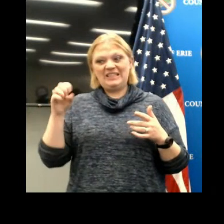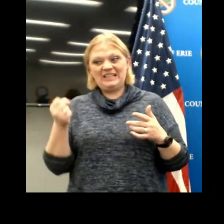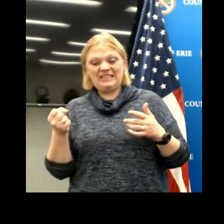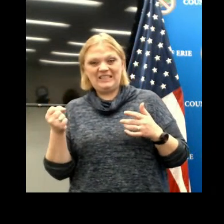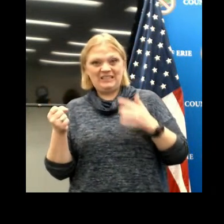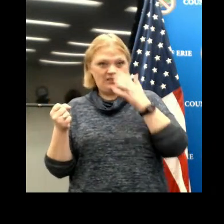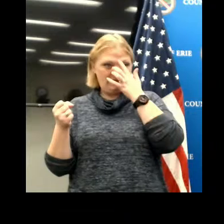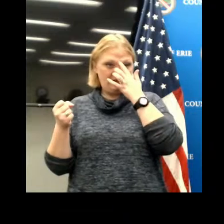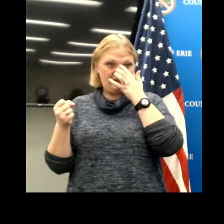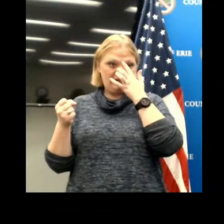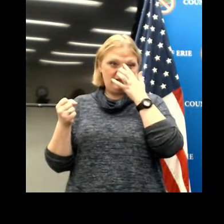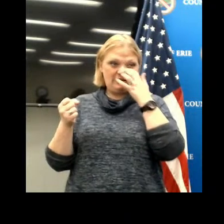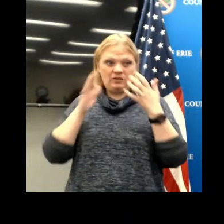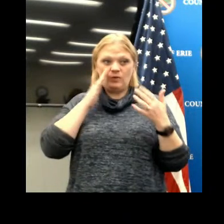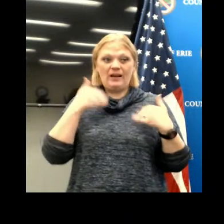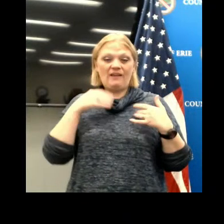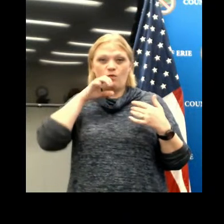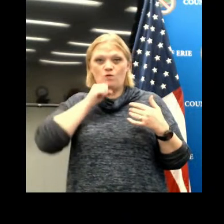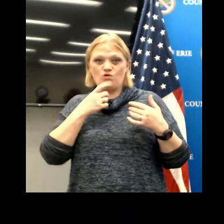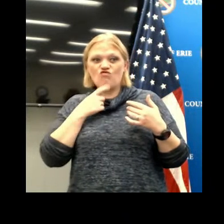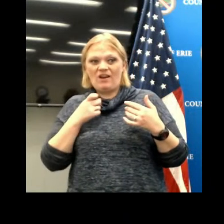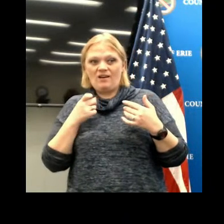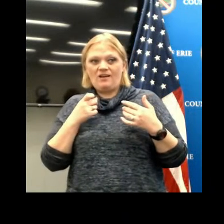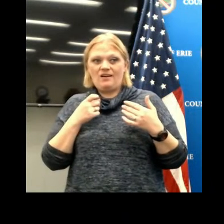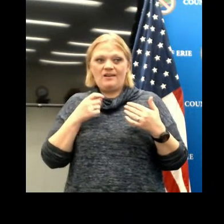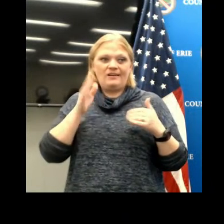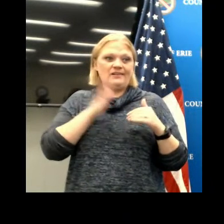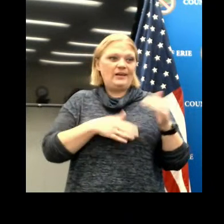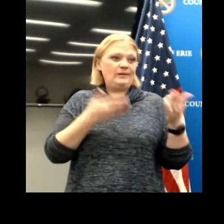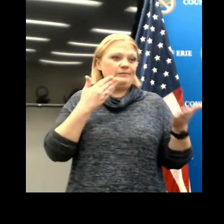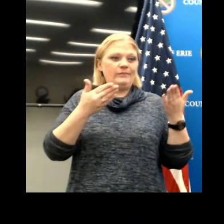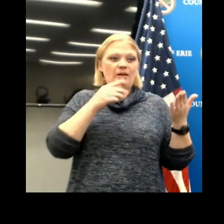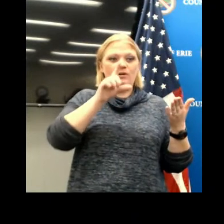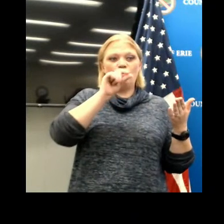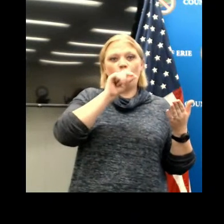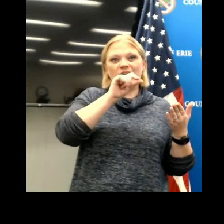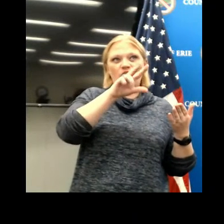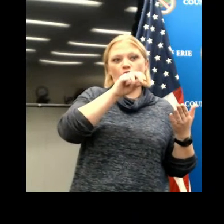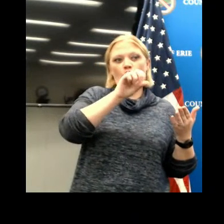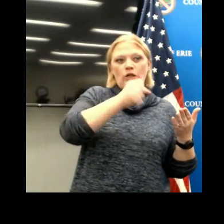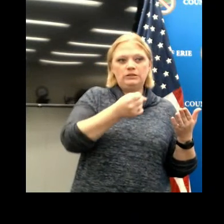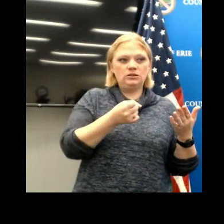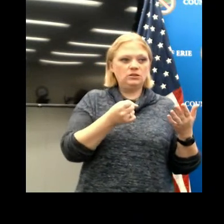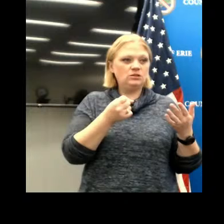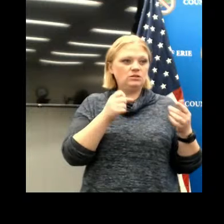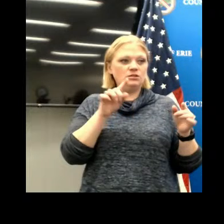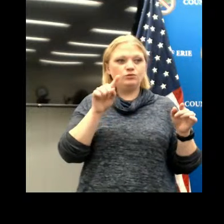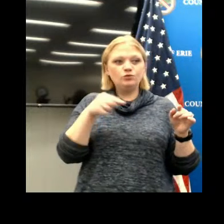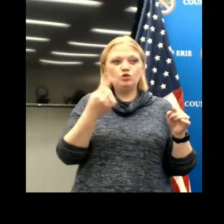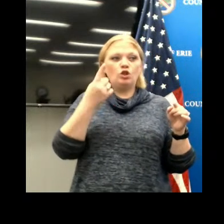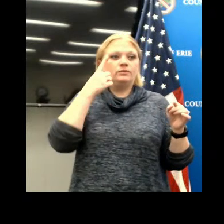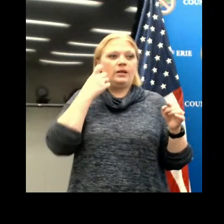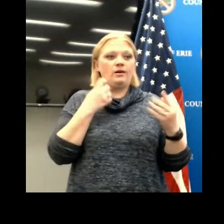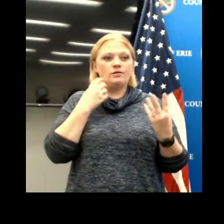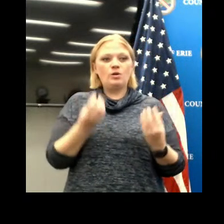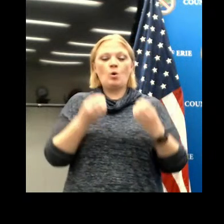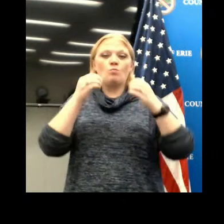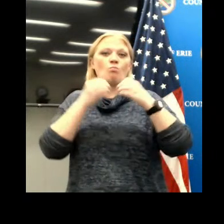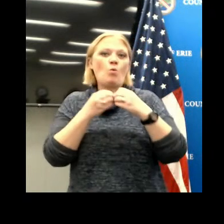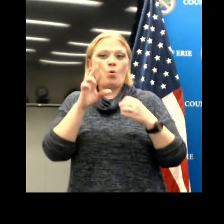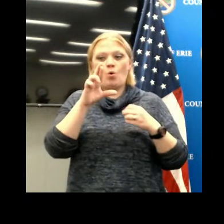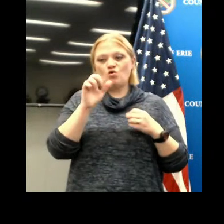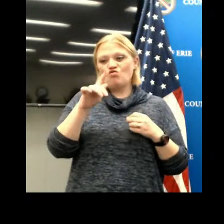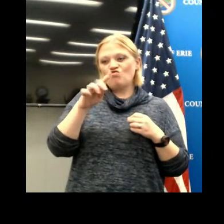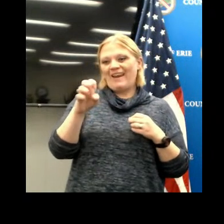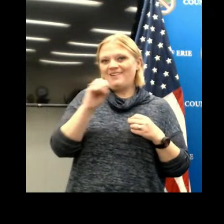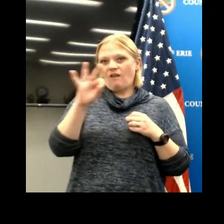is going to have a orange or red zone than, say, one that was in the 20s or 30s, just because there's more rate of infection in that